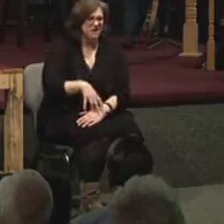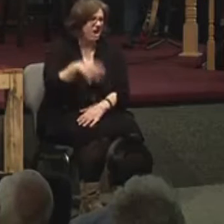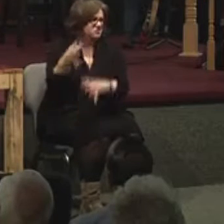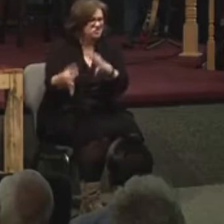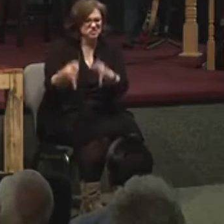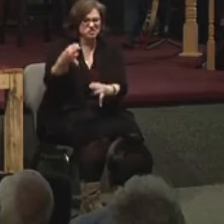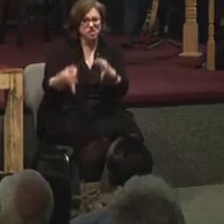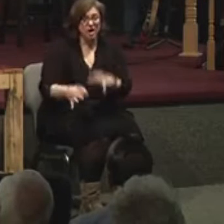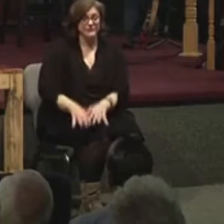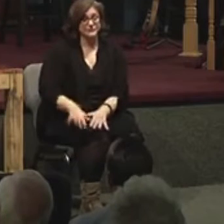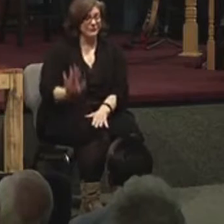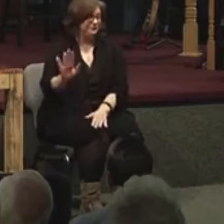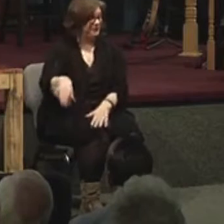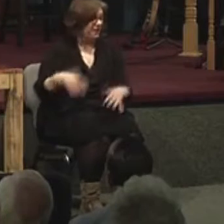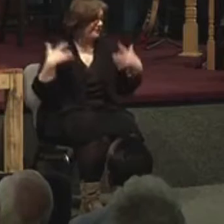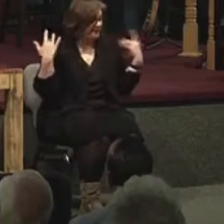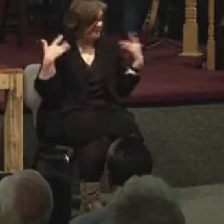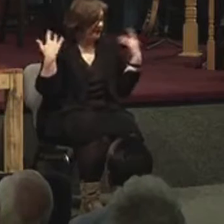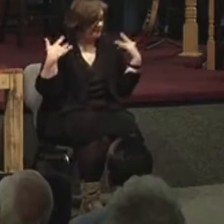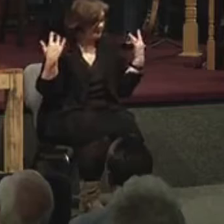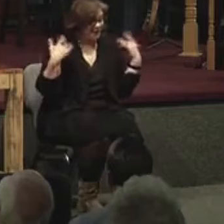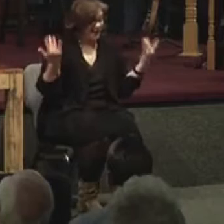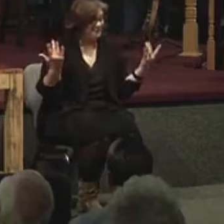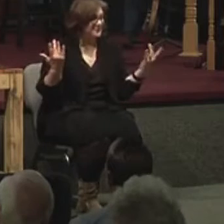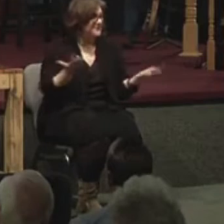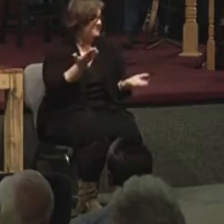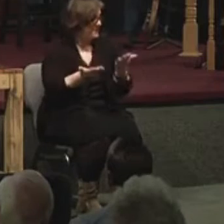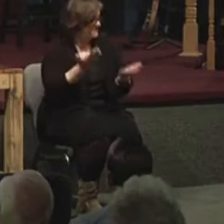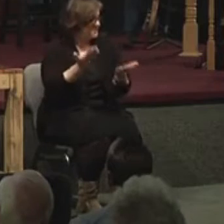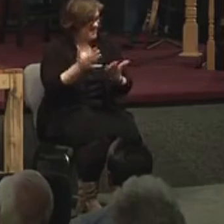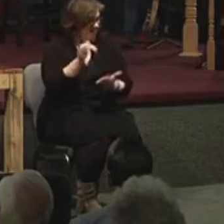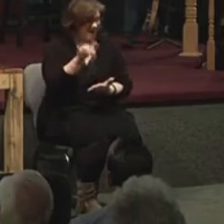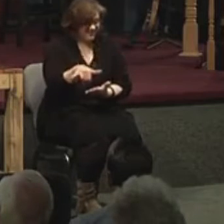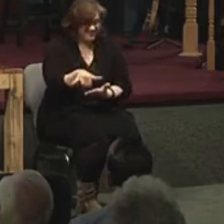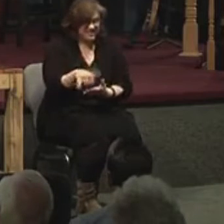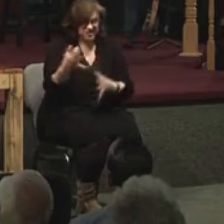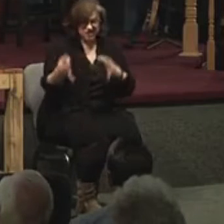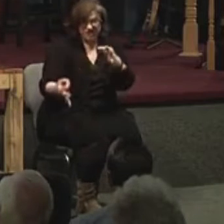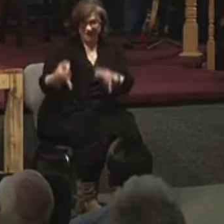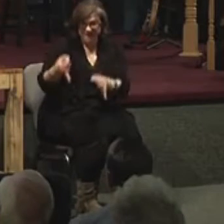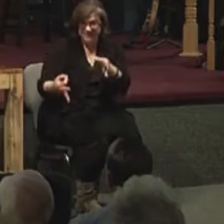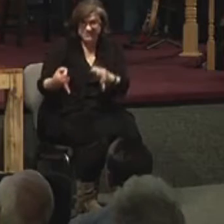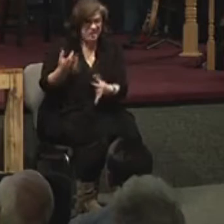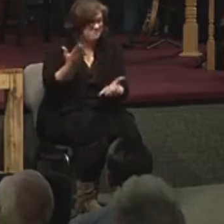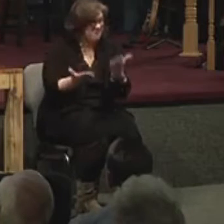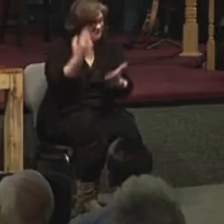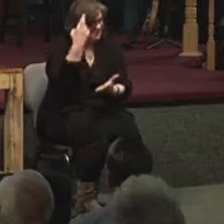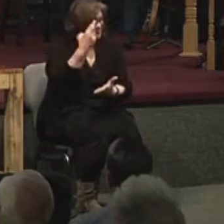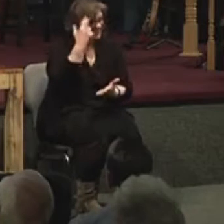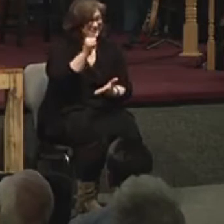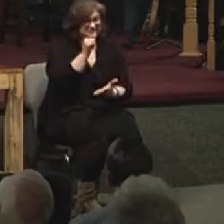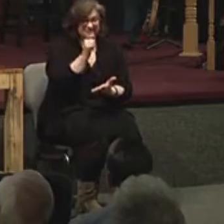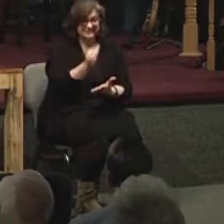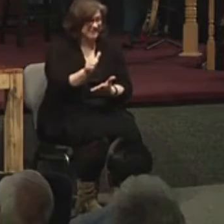her weren't married and Joseph wasn't the father? Is that why they didn't reach out and help?